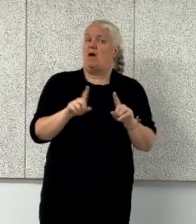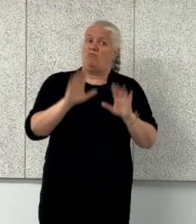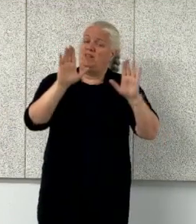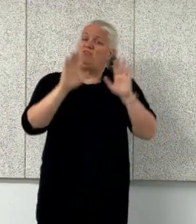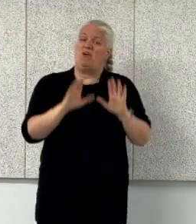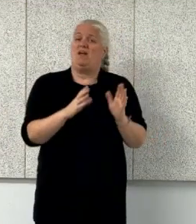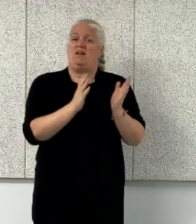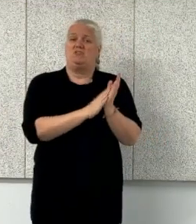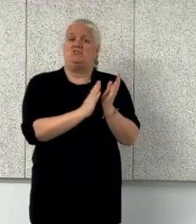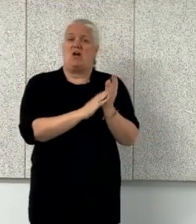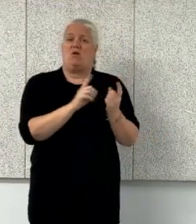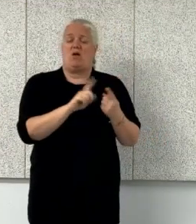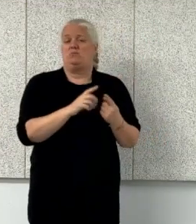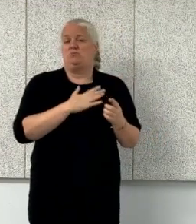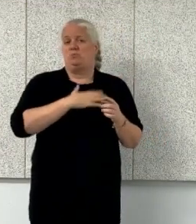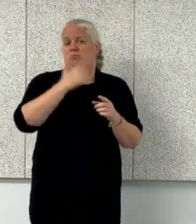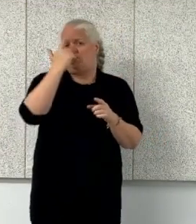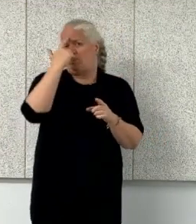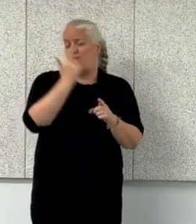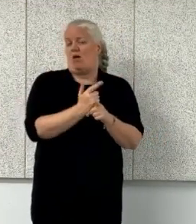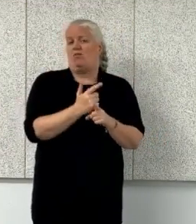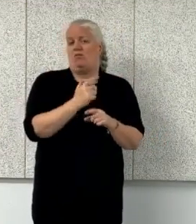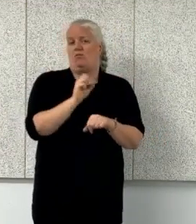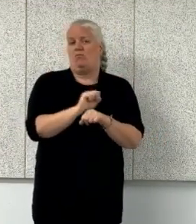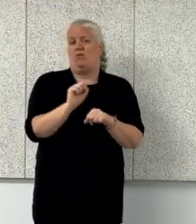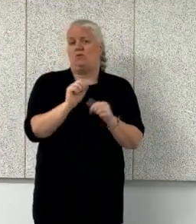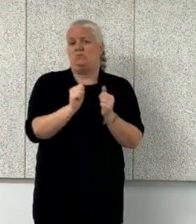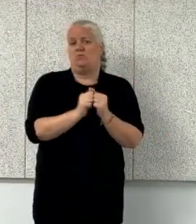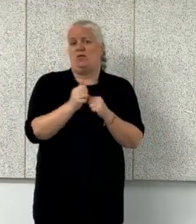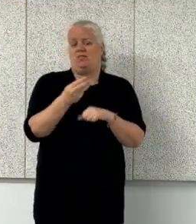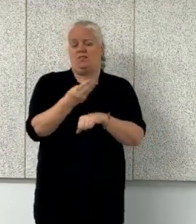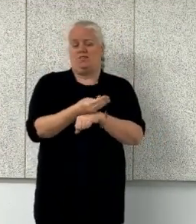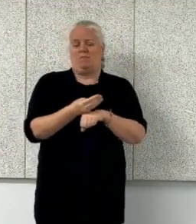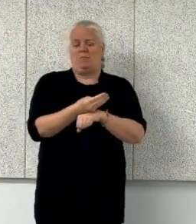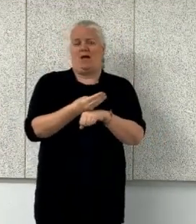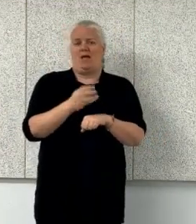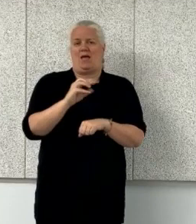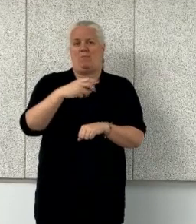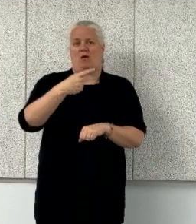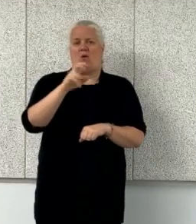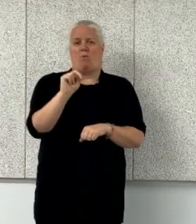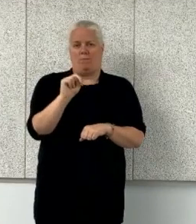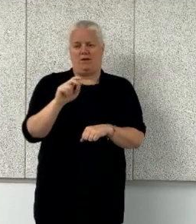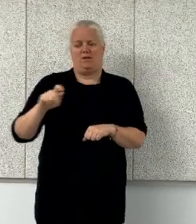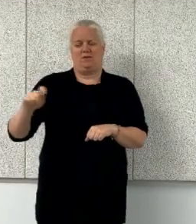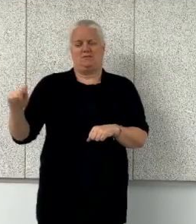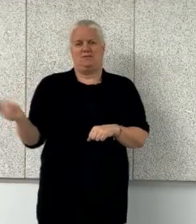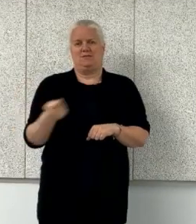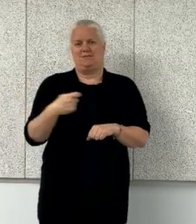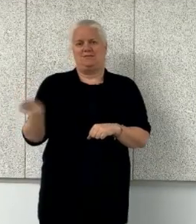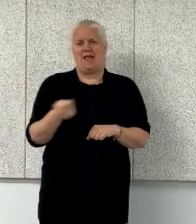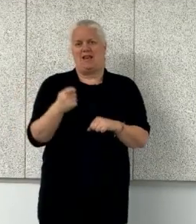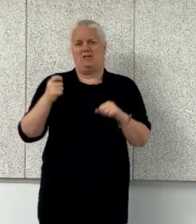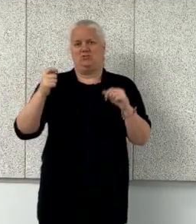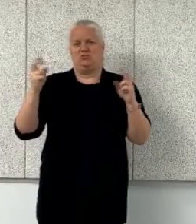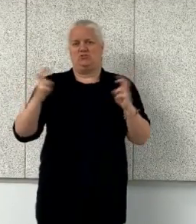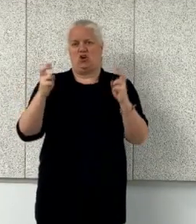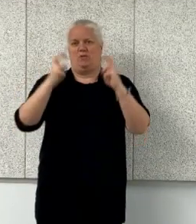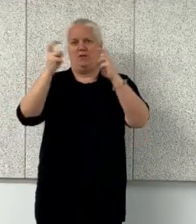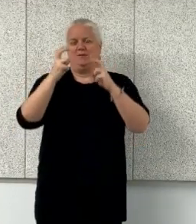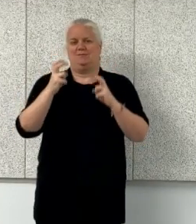And shout out to Freddie, who is with the Miami Open. It is a tennis tournament. I get a star for remembering.